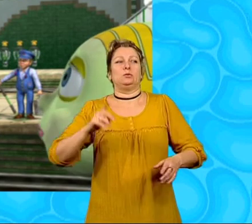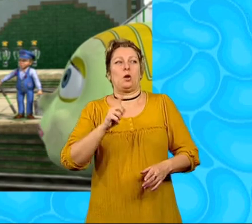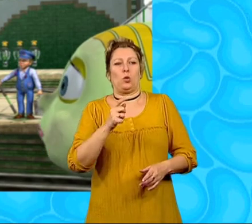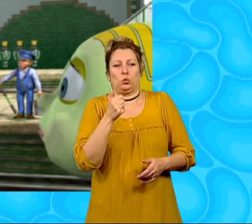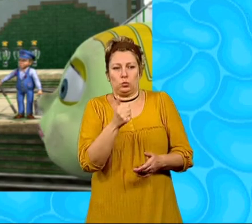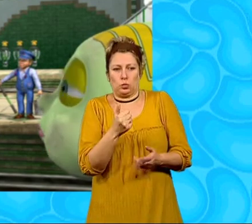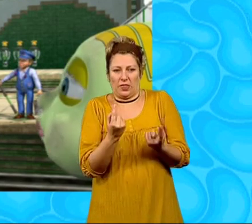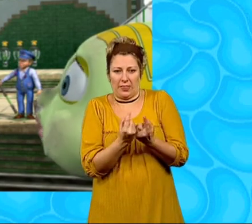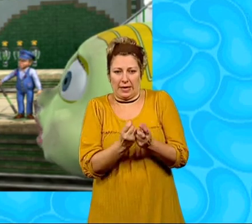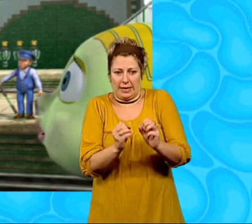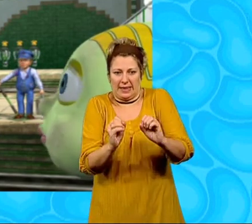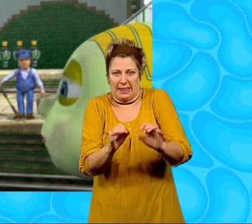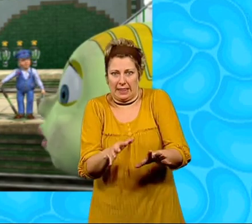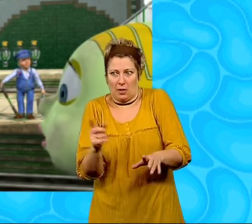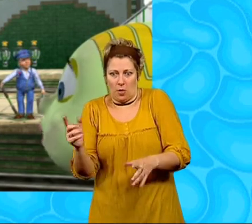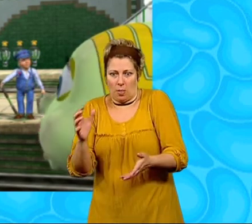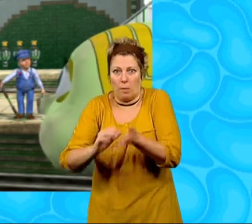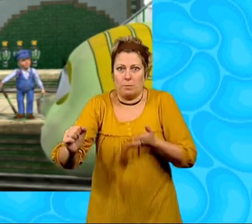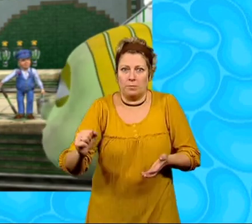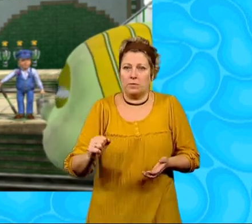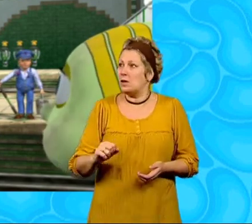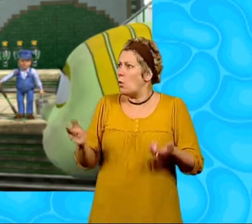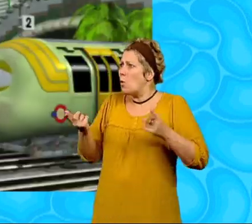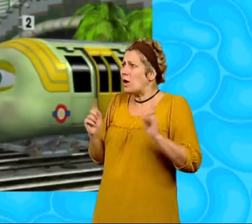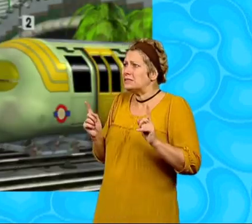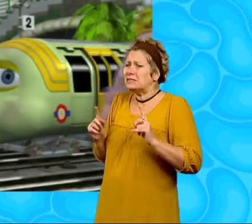decent bait. Yes, but what?